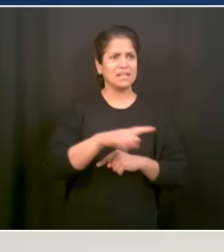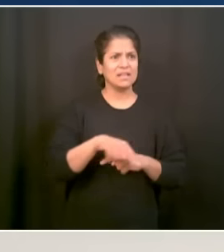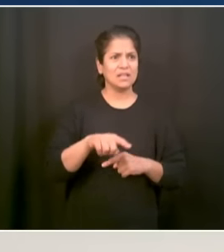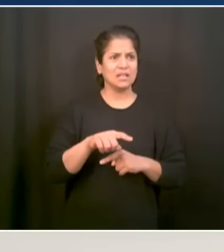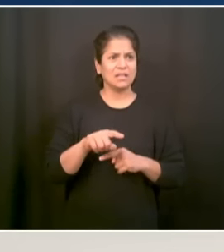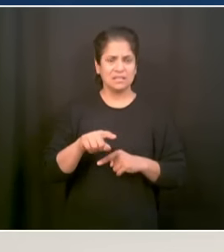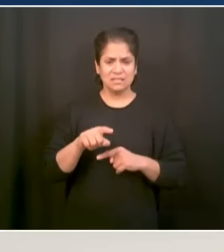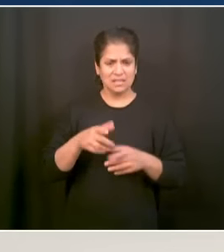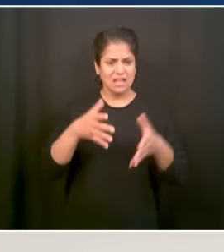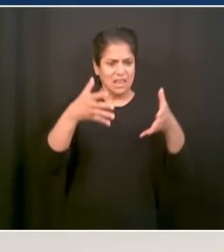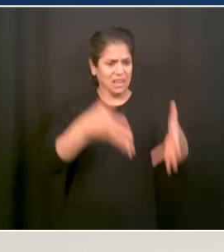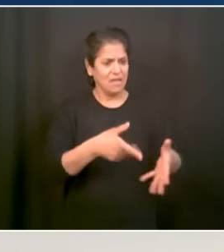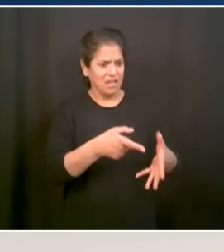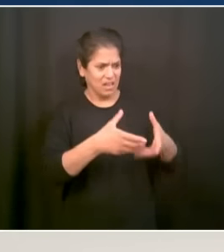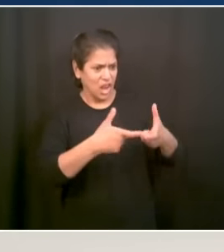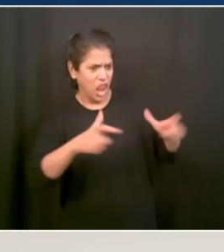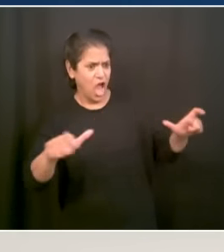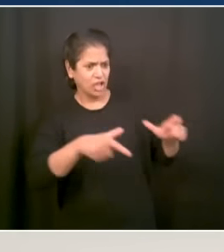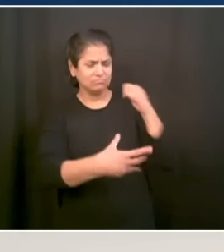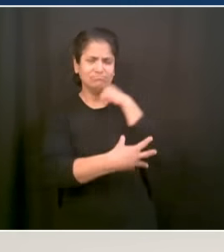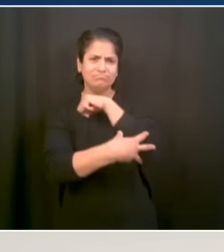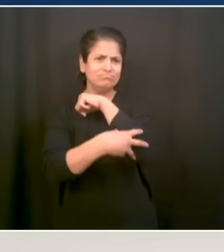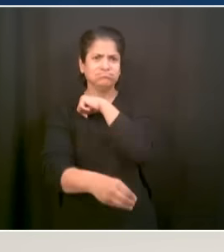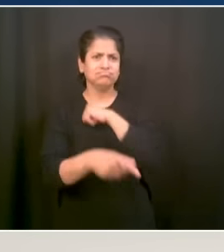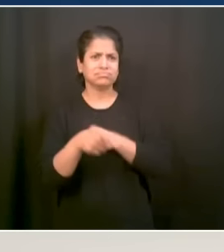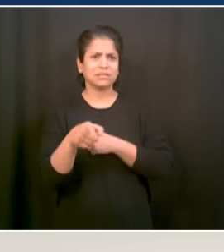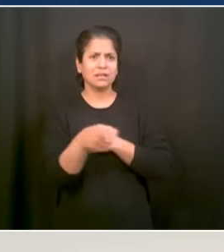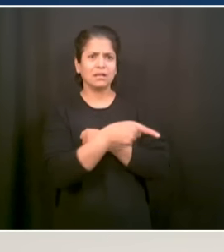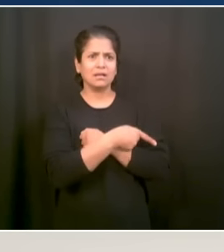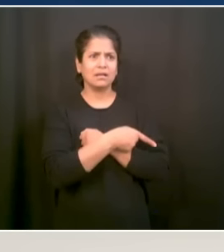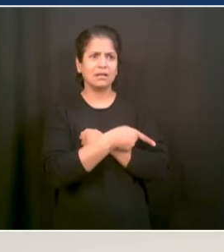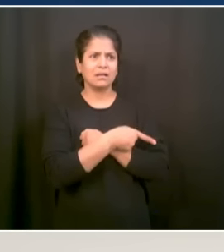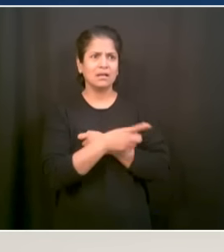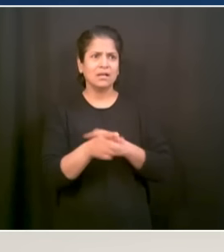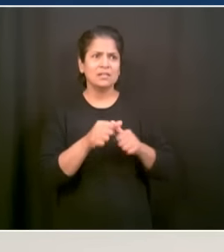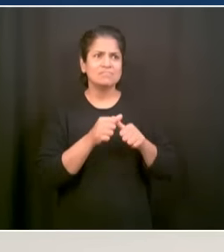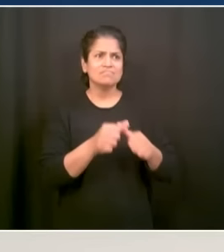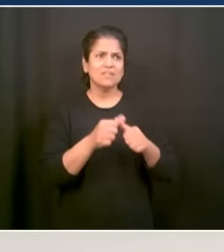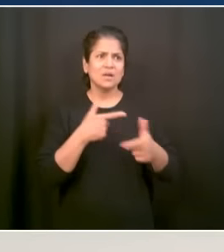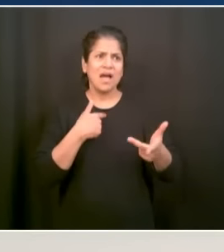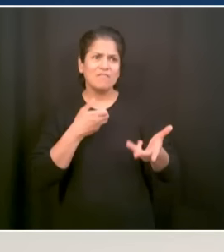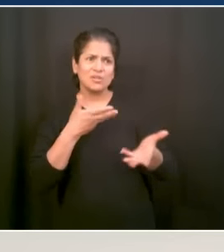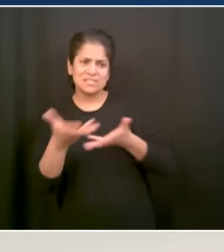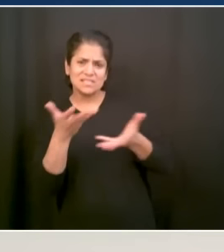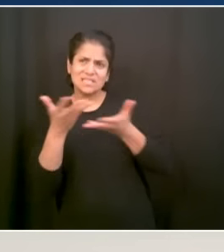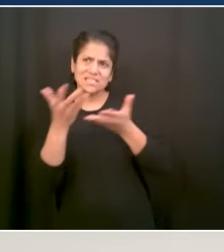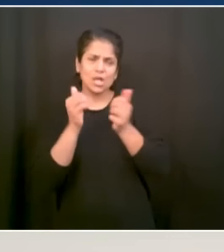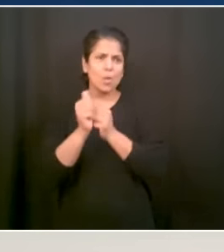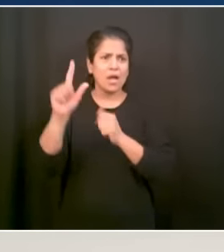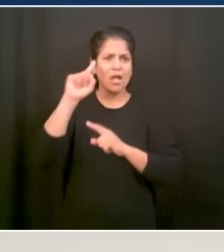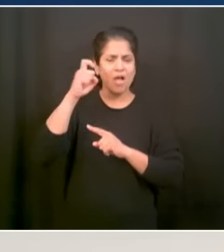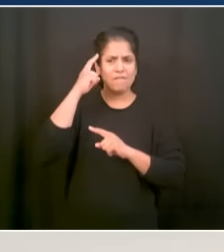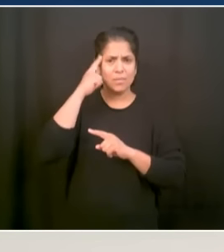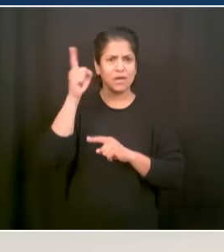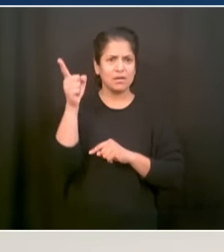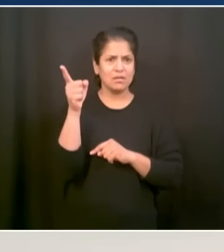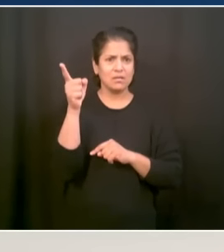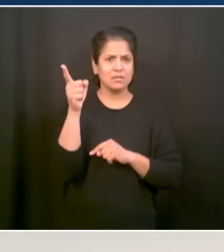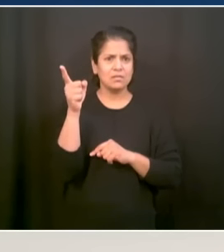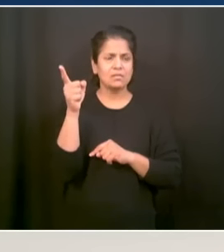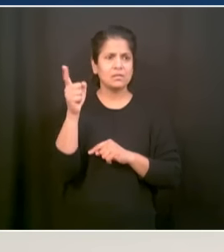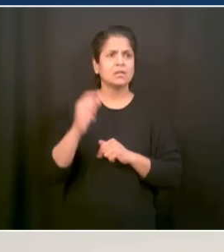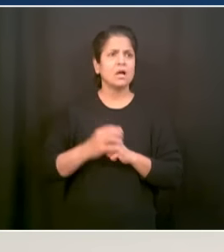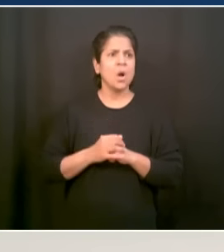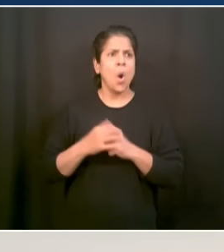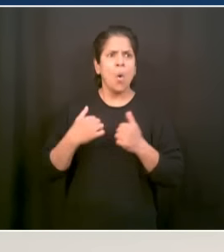constant conversation with Governor Hochul and legislative leaders, and we will do something that too many New Yorkers have learned not to expect from City